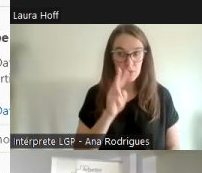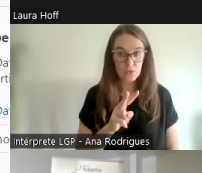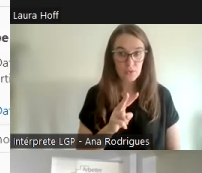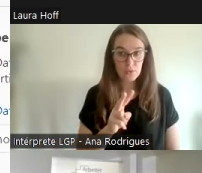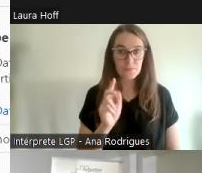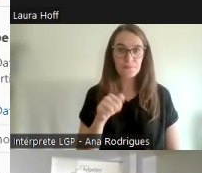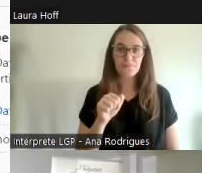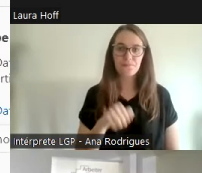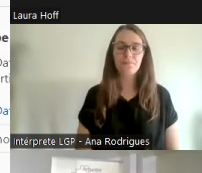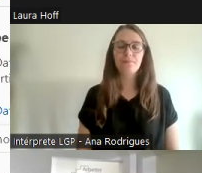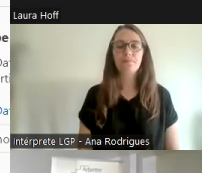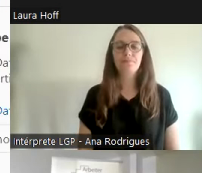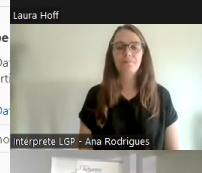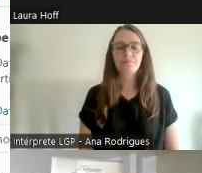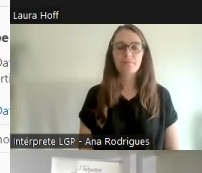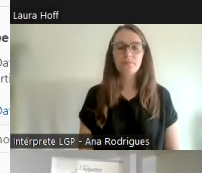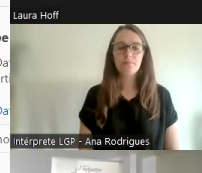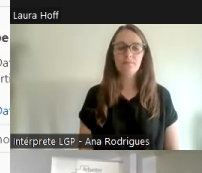Yes. Okay, good.